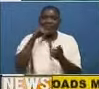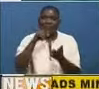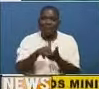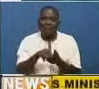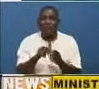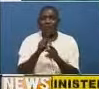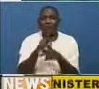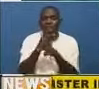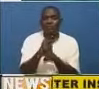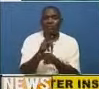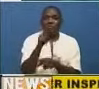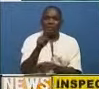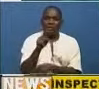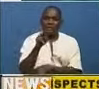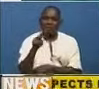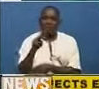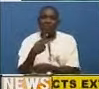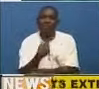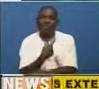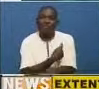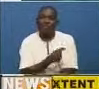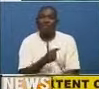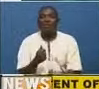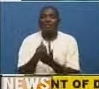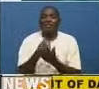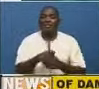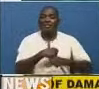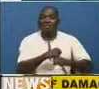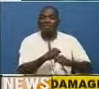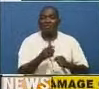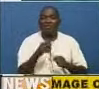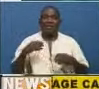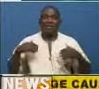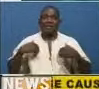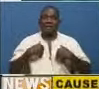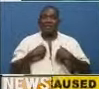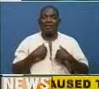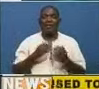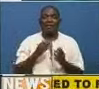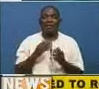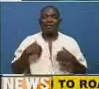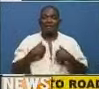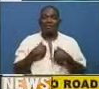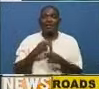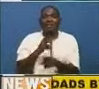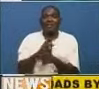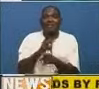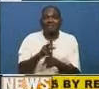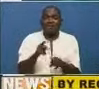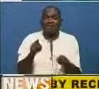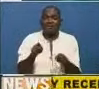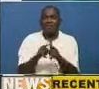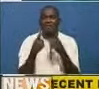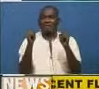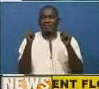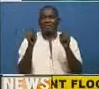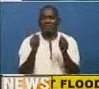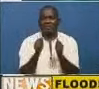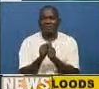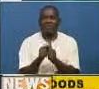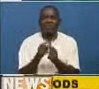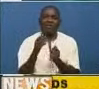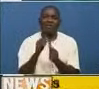production of the 1-2 vaccine is to help protect the poultry industry from another outbreak as it battles with